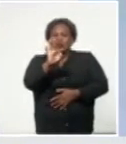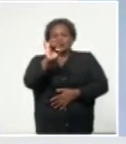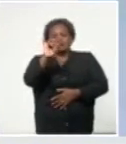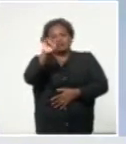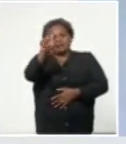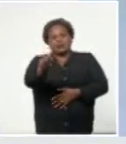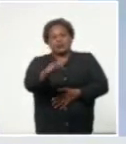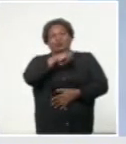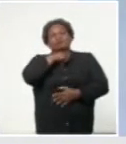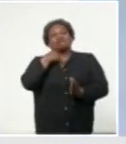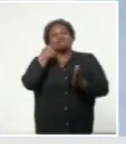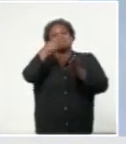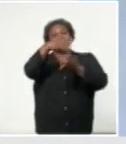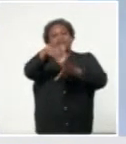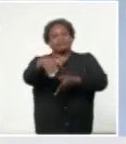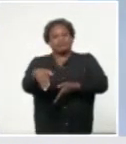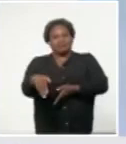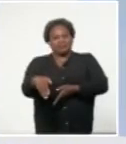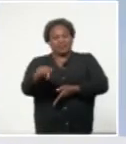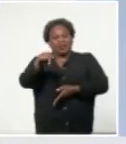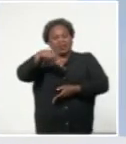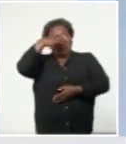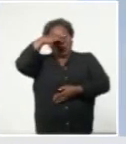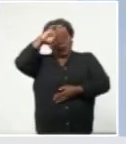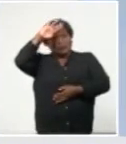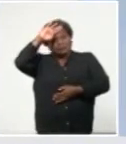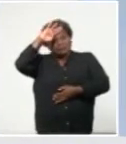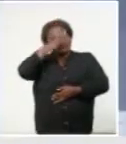This gives Cuba a lethality of